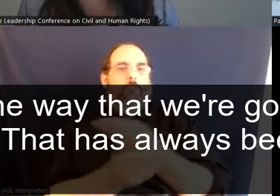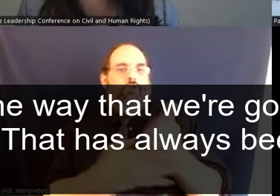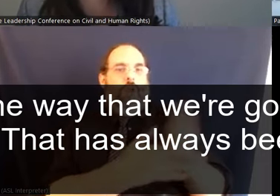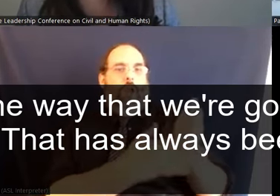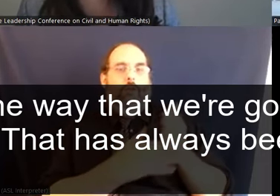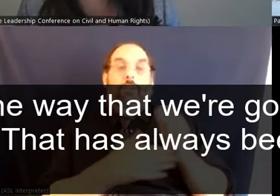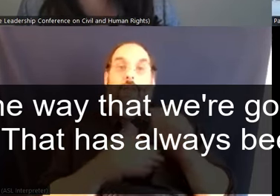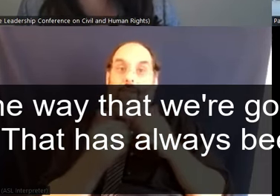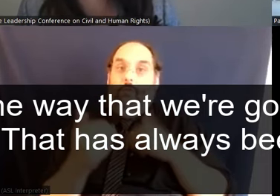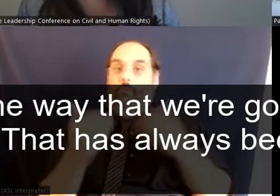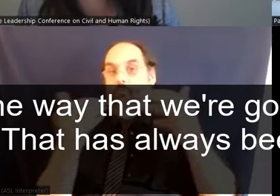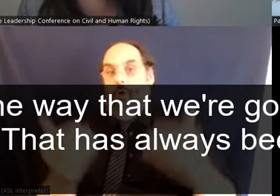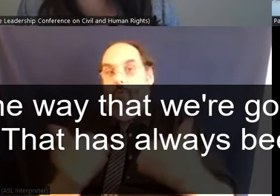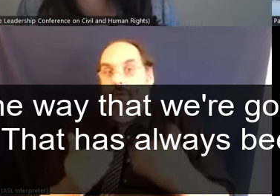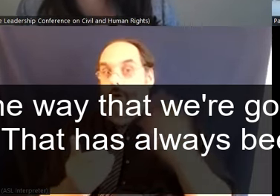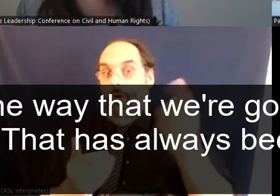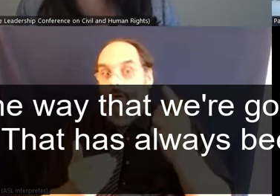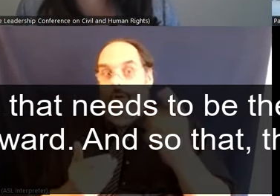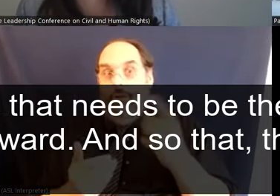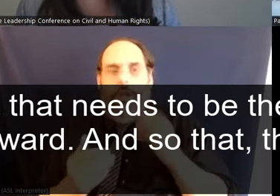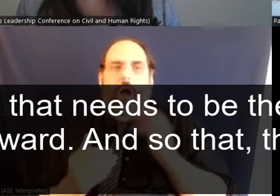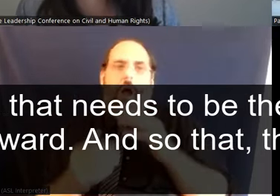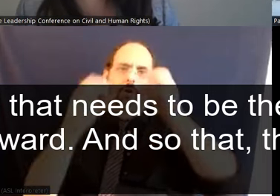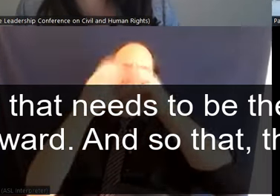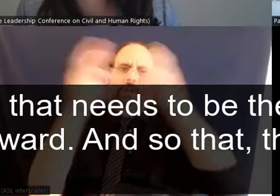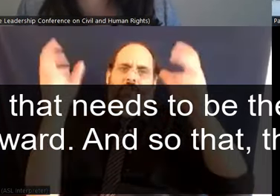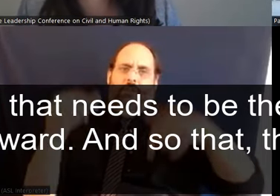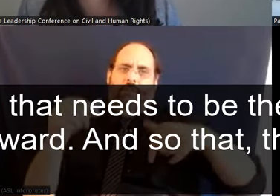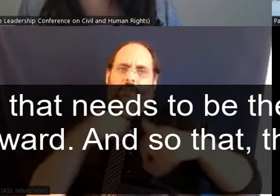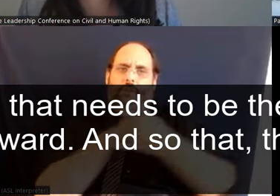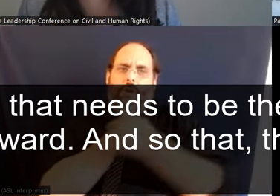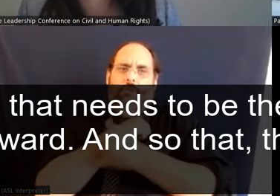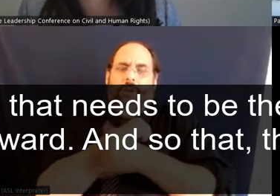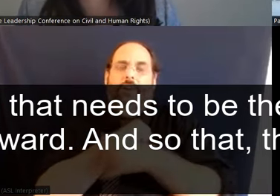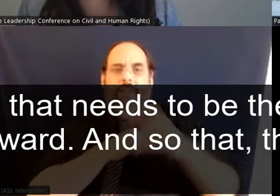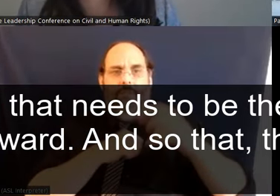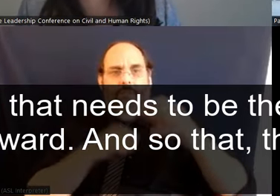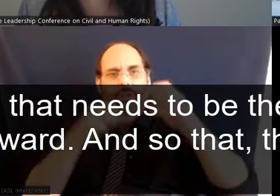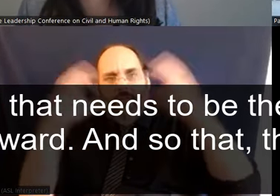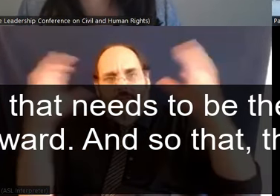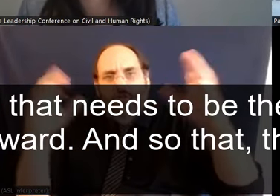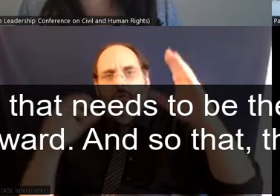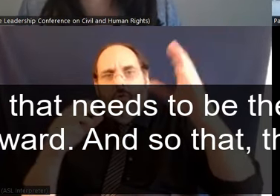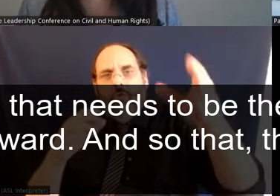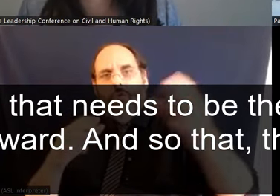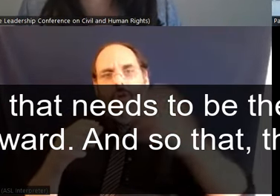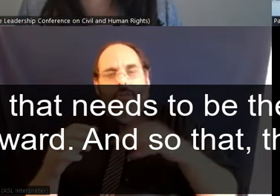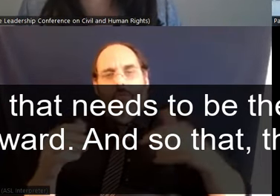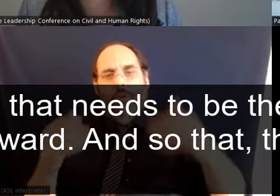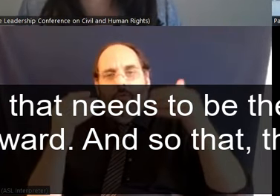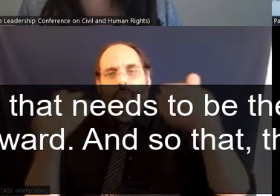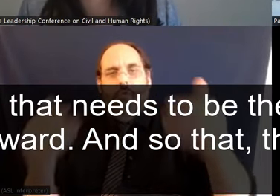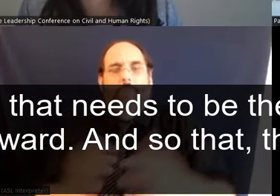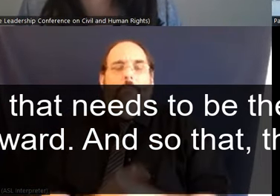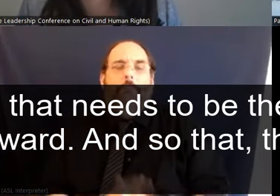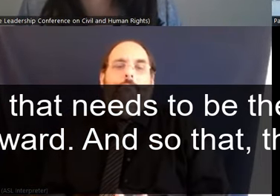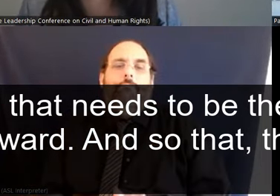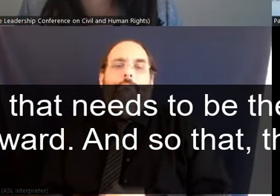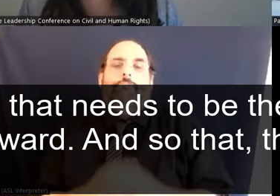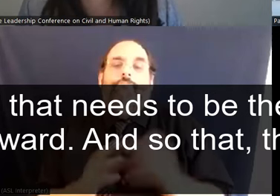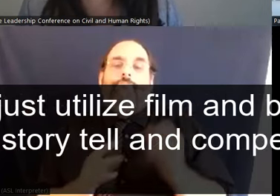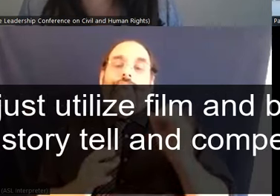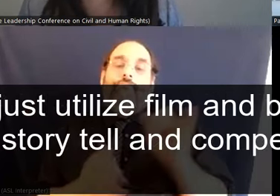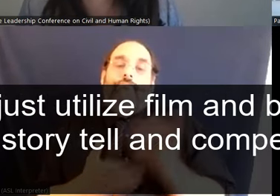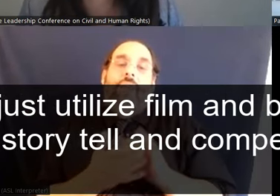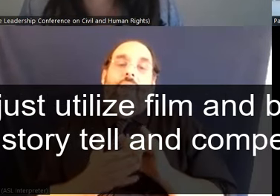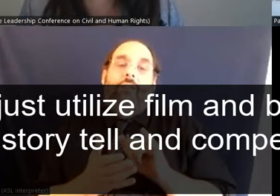this forward. That has always been the vision of our country, and that needs to be the vision as we all move forward. And so